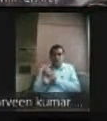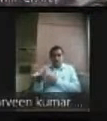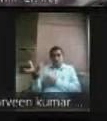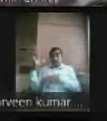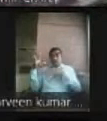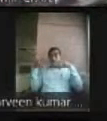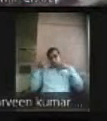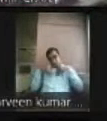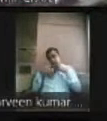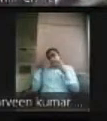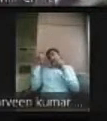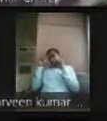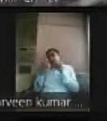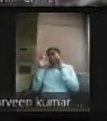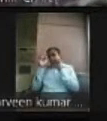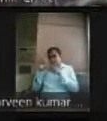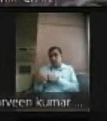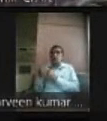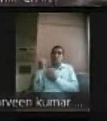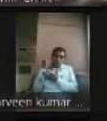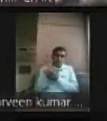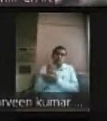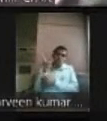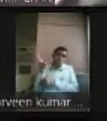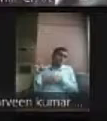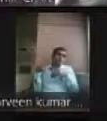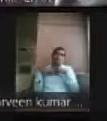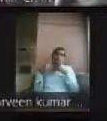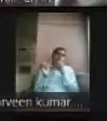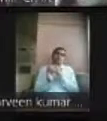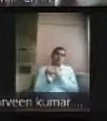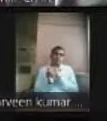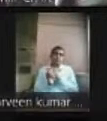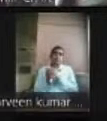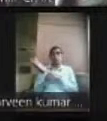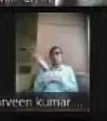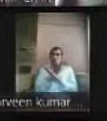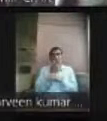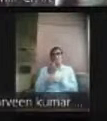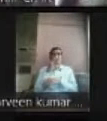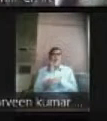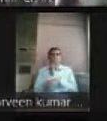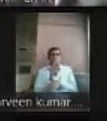and assistance that they need, if are not accessible,